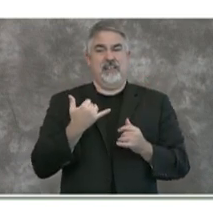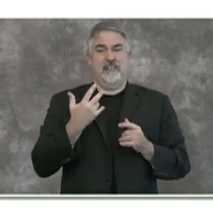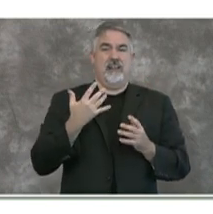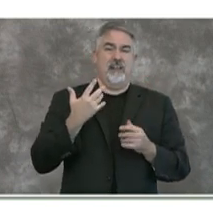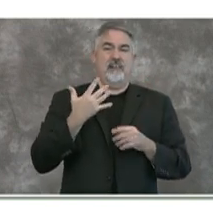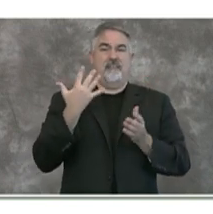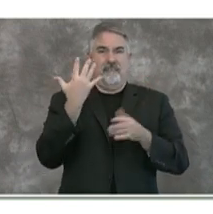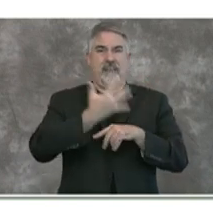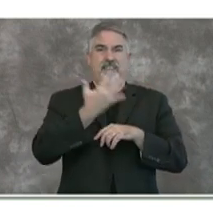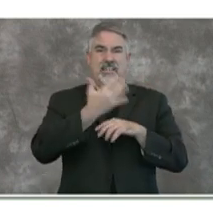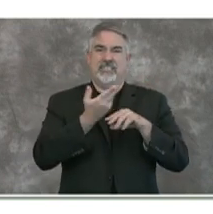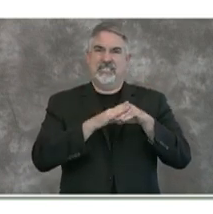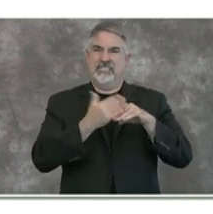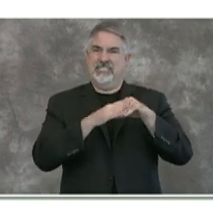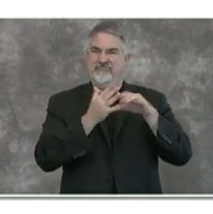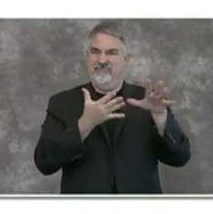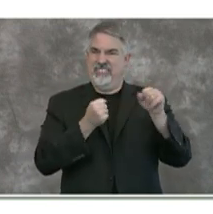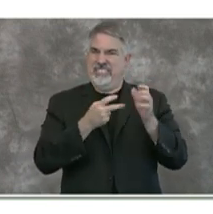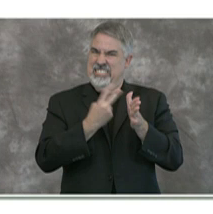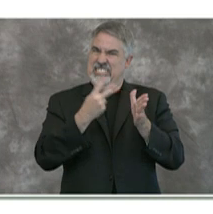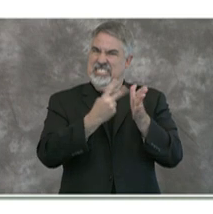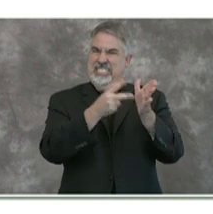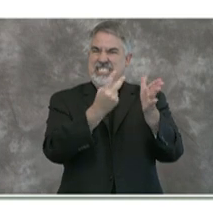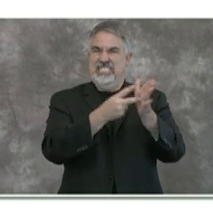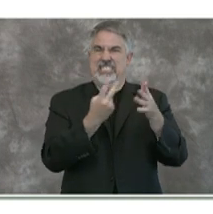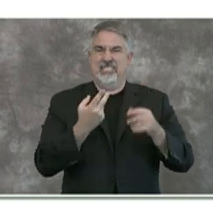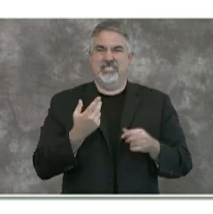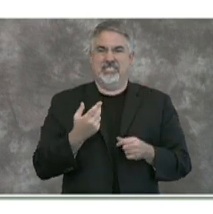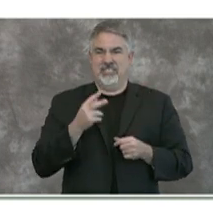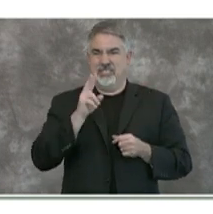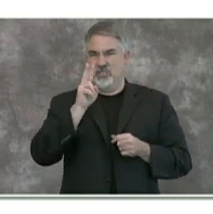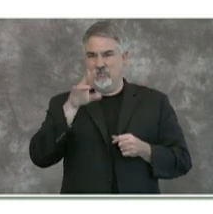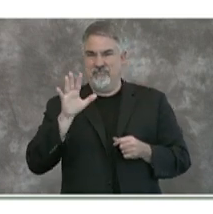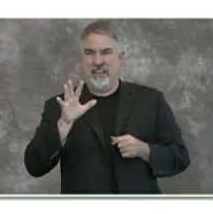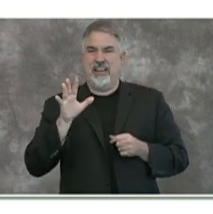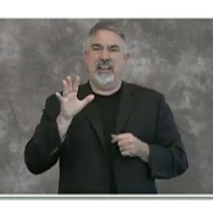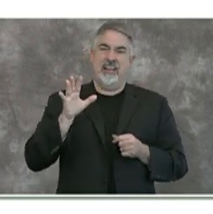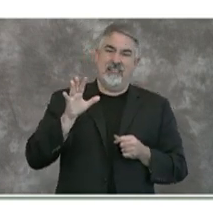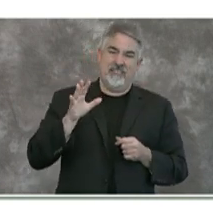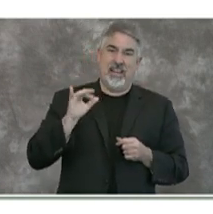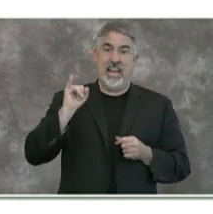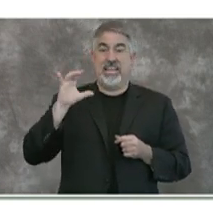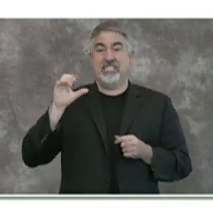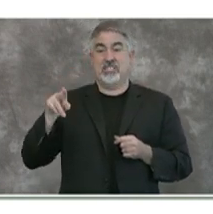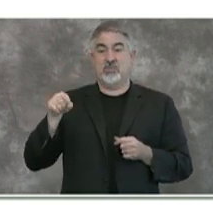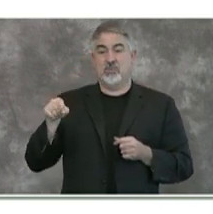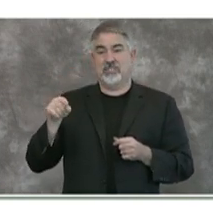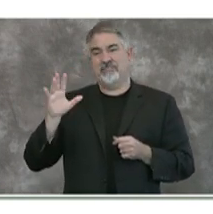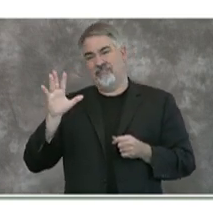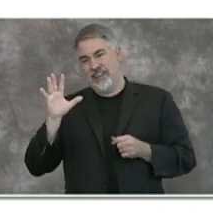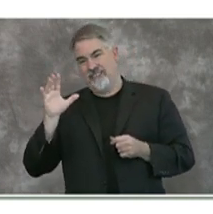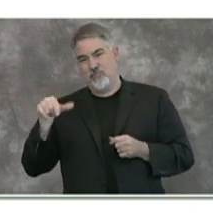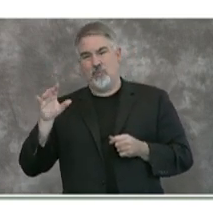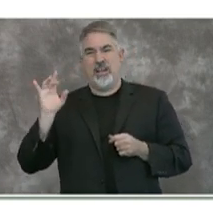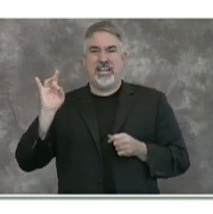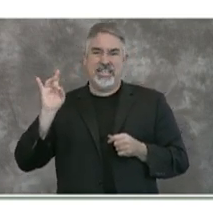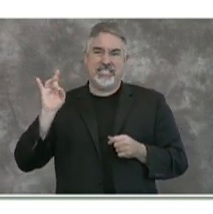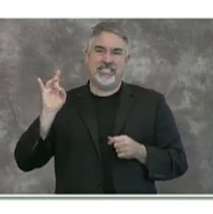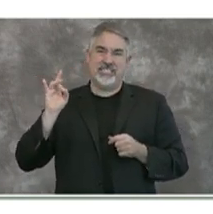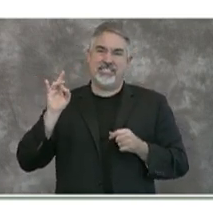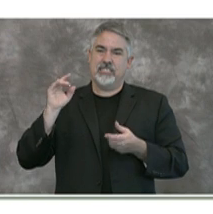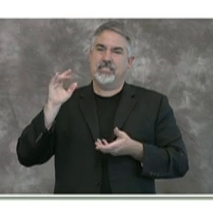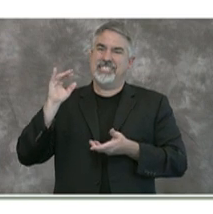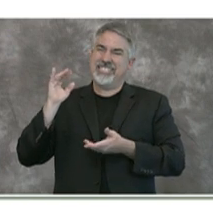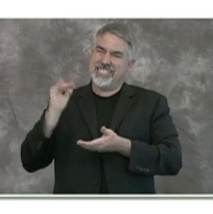days, hospitalizations about 5.2, ICUs about 5.8. We really want to continue to flatten the curve